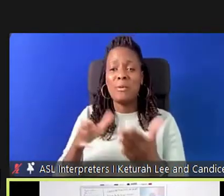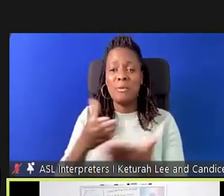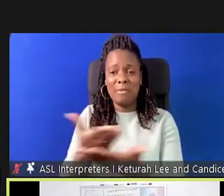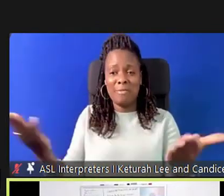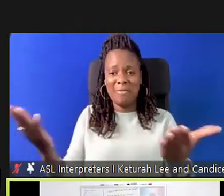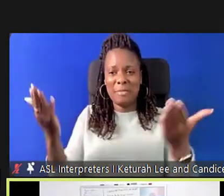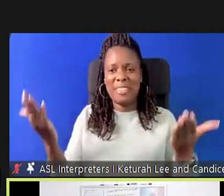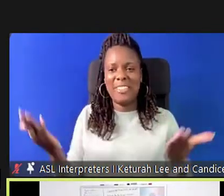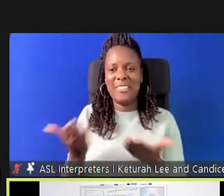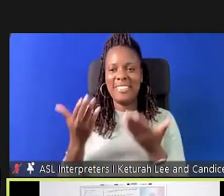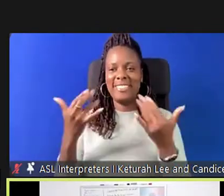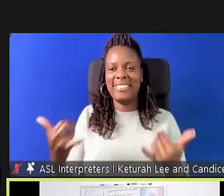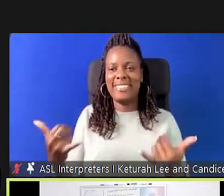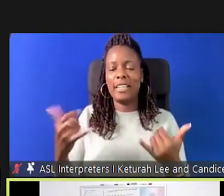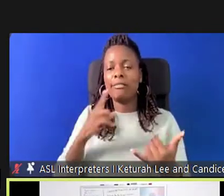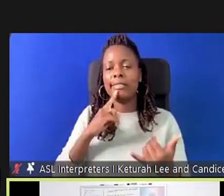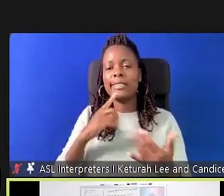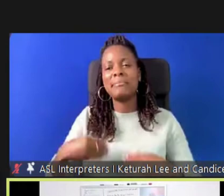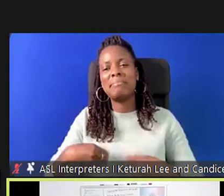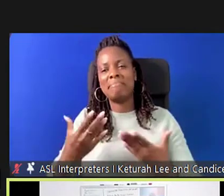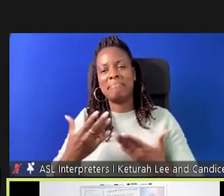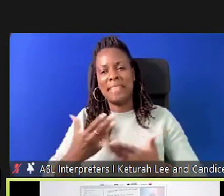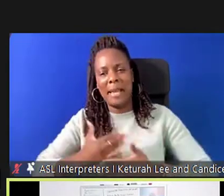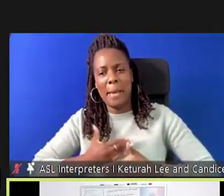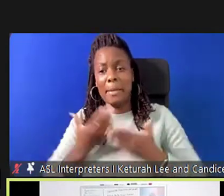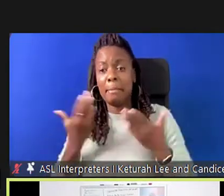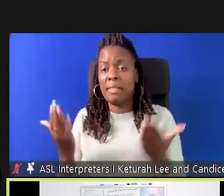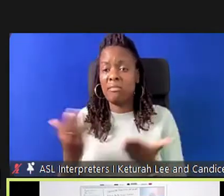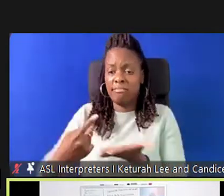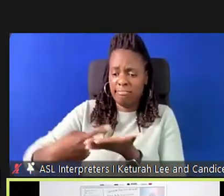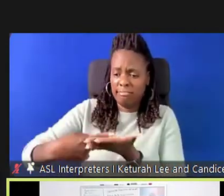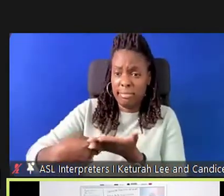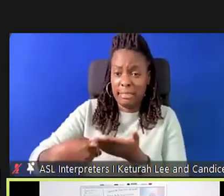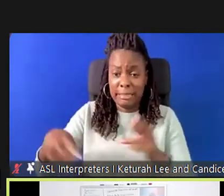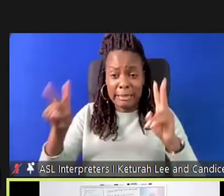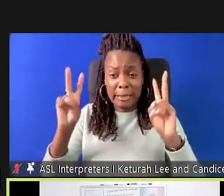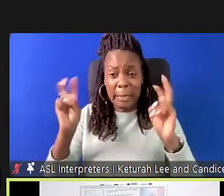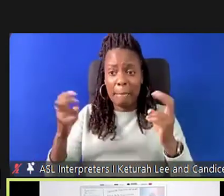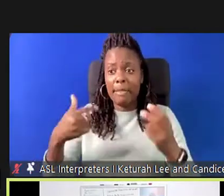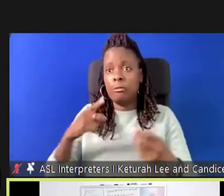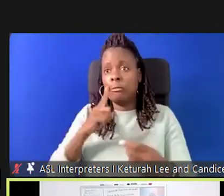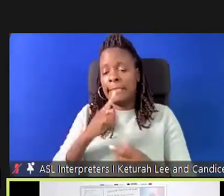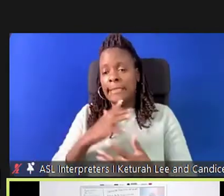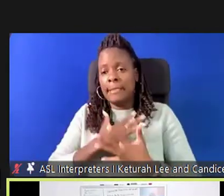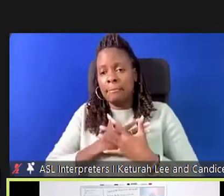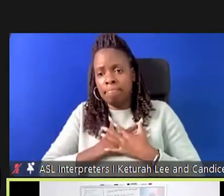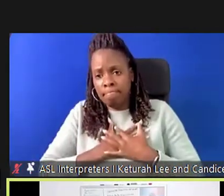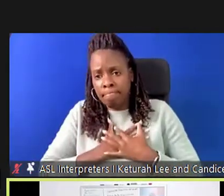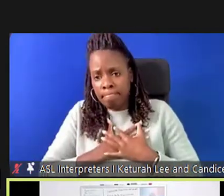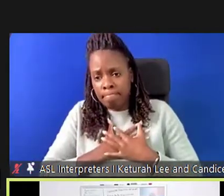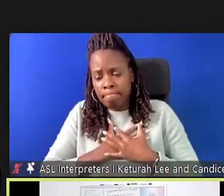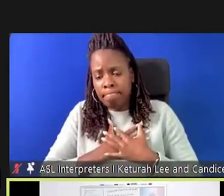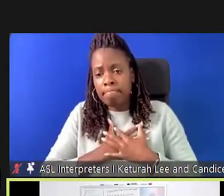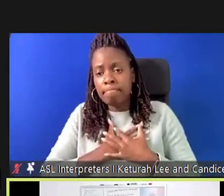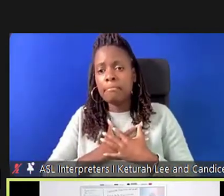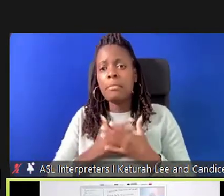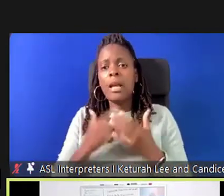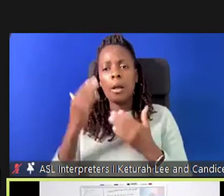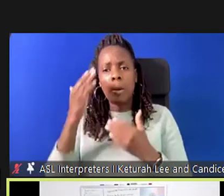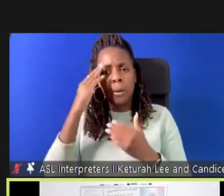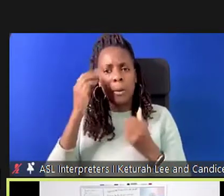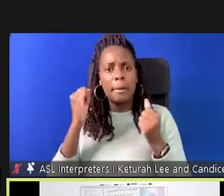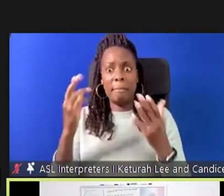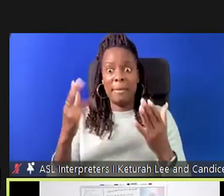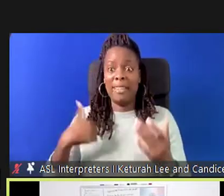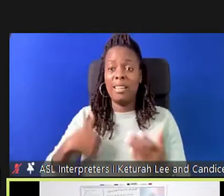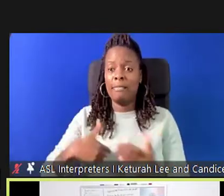to be here and really to talk about a topic that's near and dear to my heart, and I think a topic that many of us have become